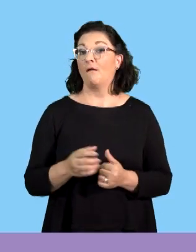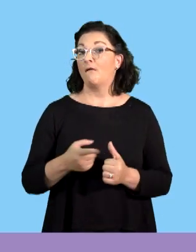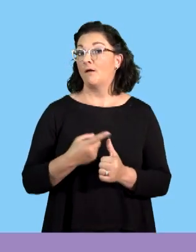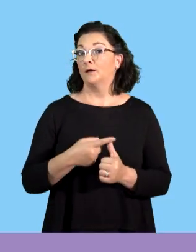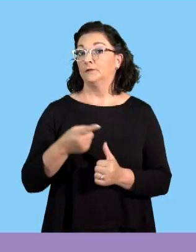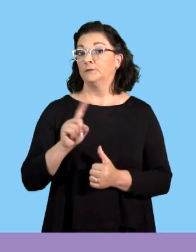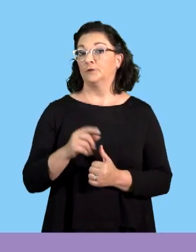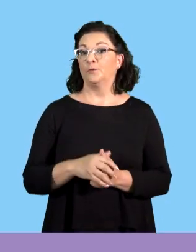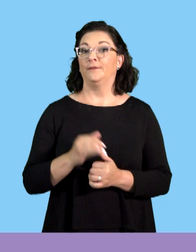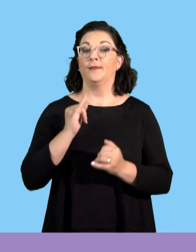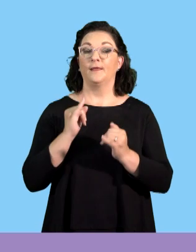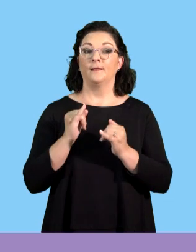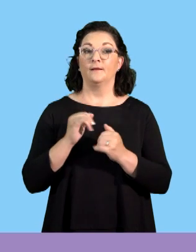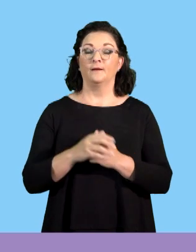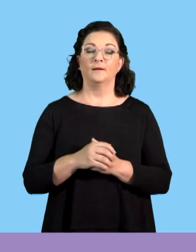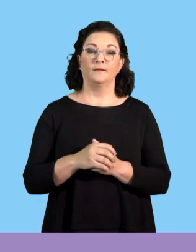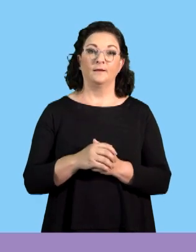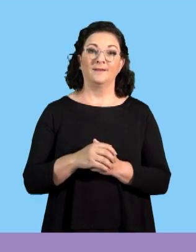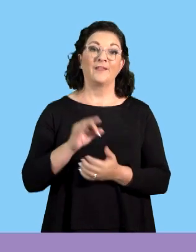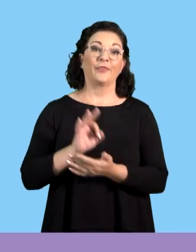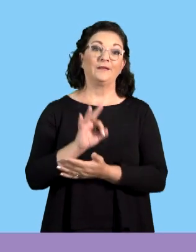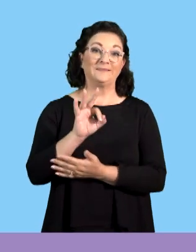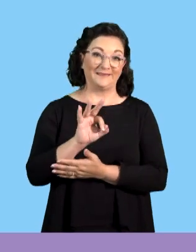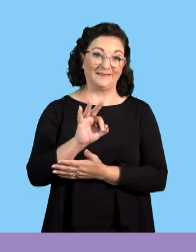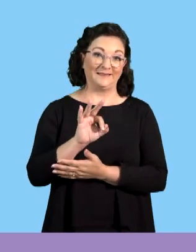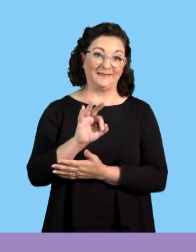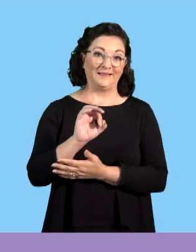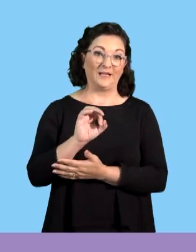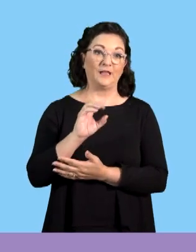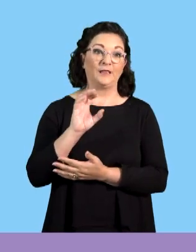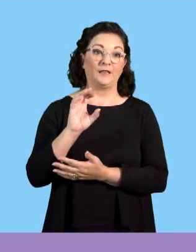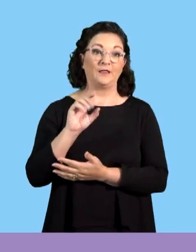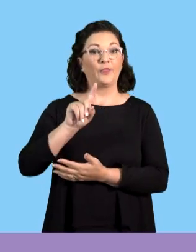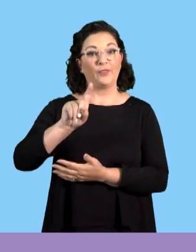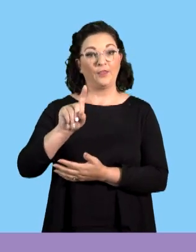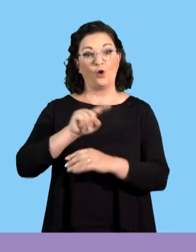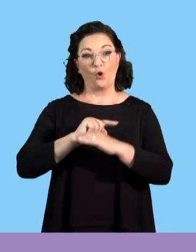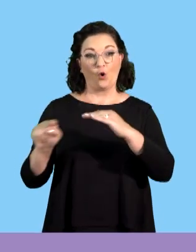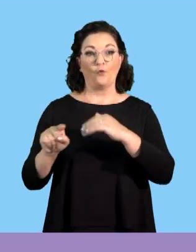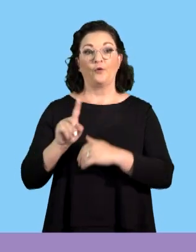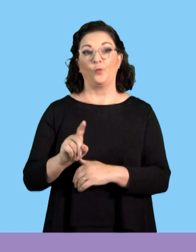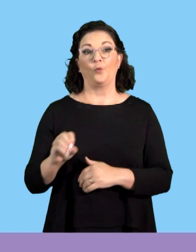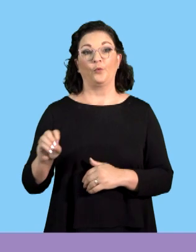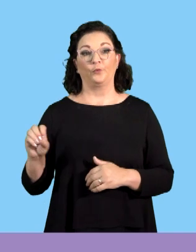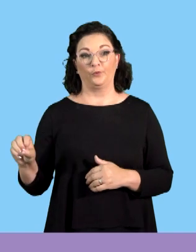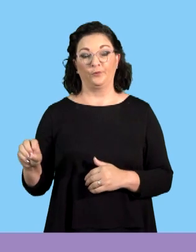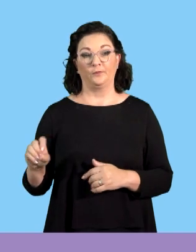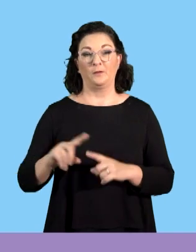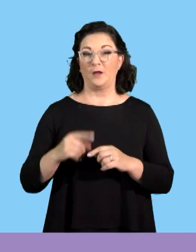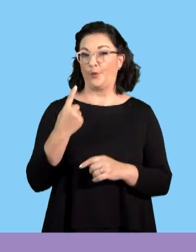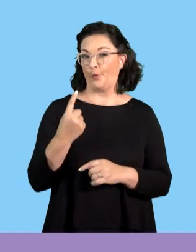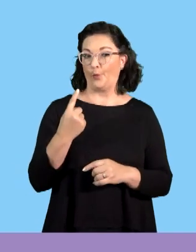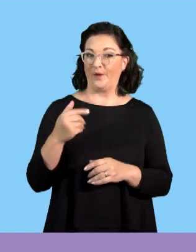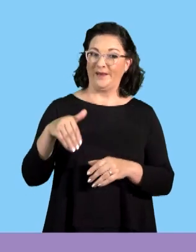which this will give us this will be 13,000. But remember, the 1 forms part